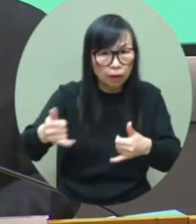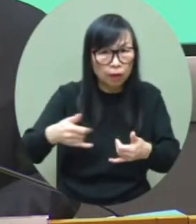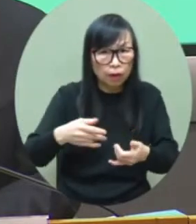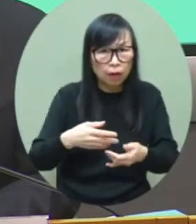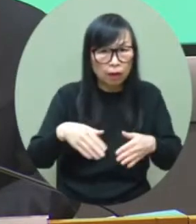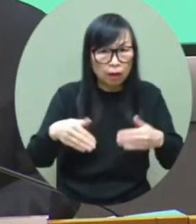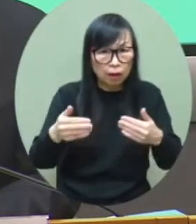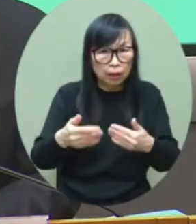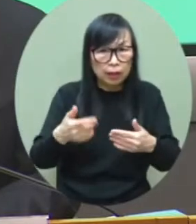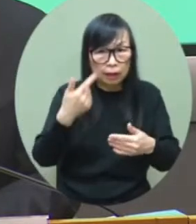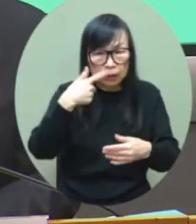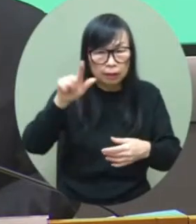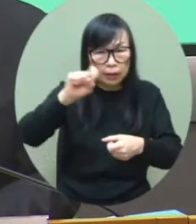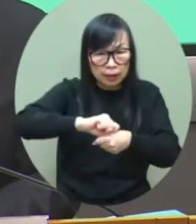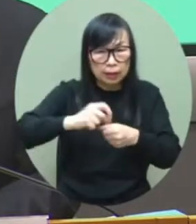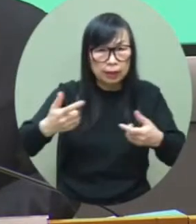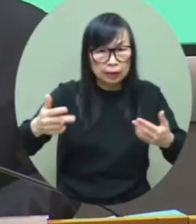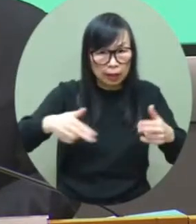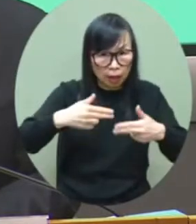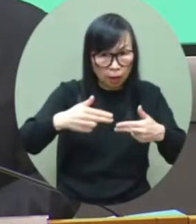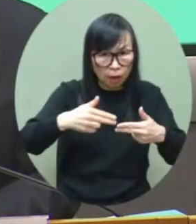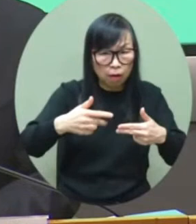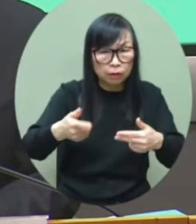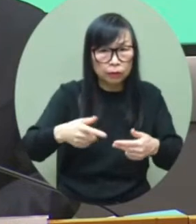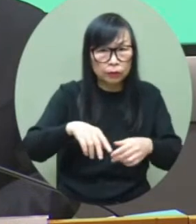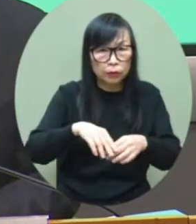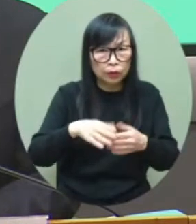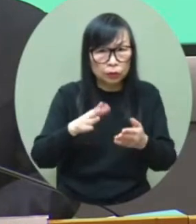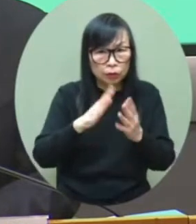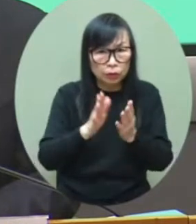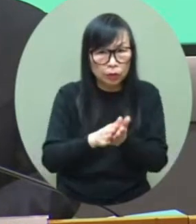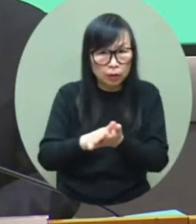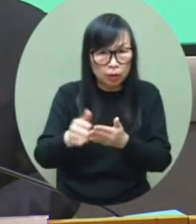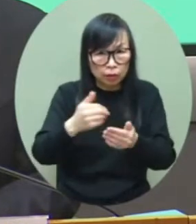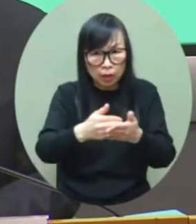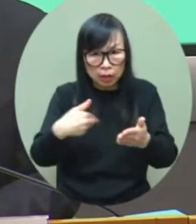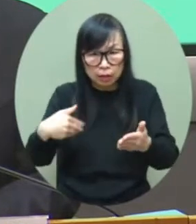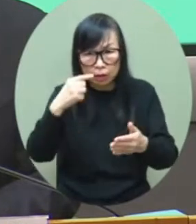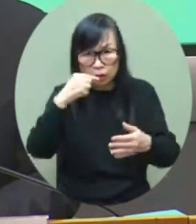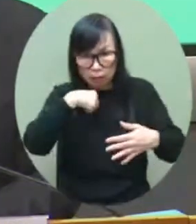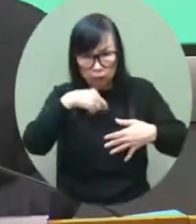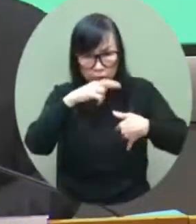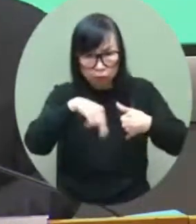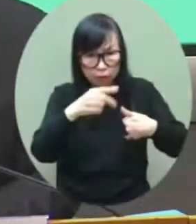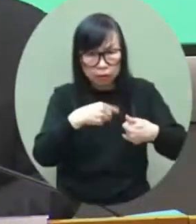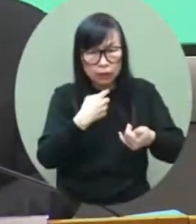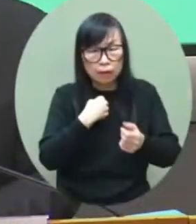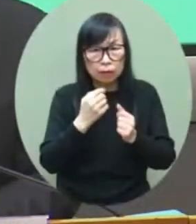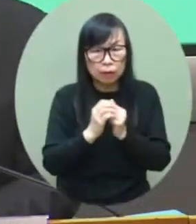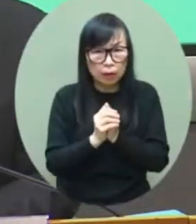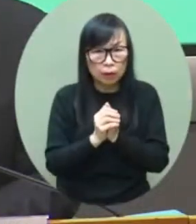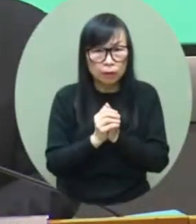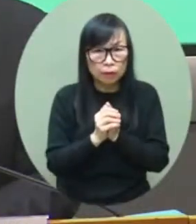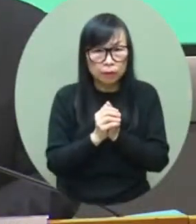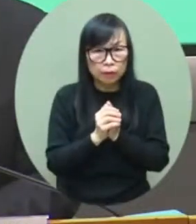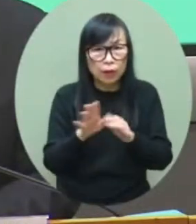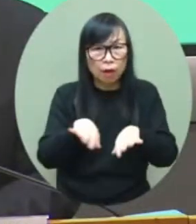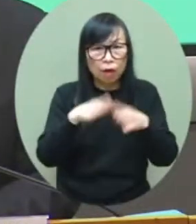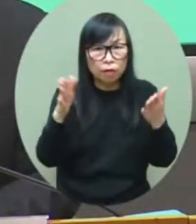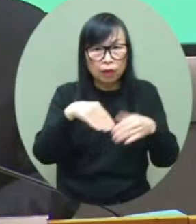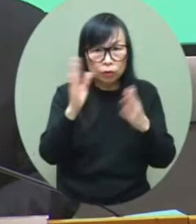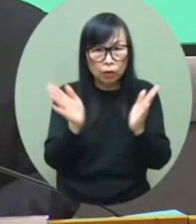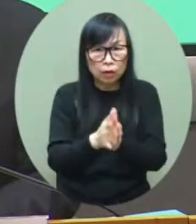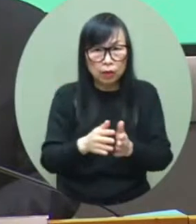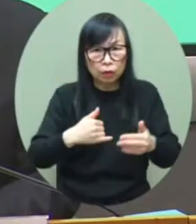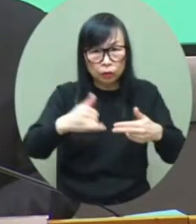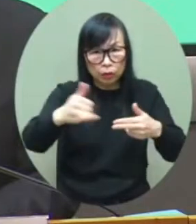services to take travelers to and from the boundary control points during the operating hours. With the removal